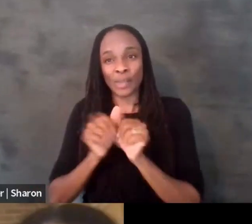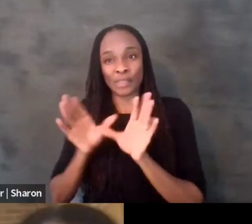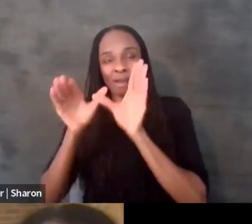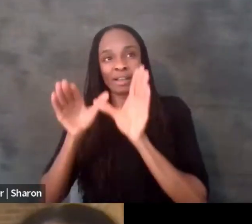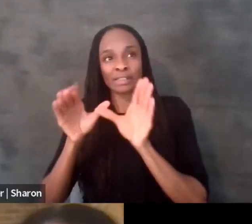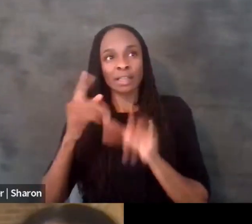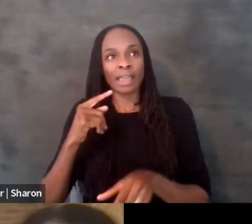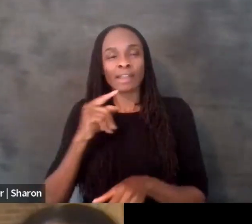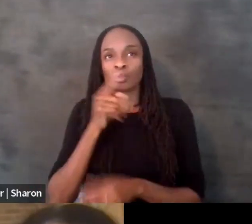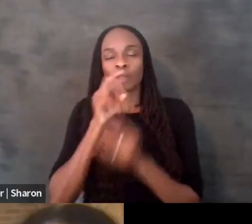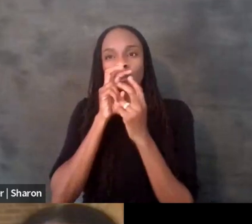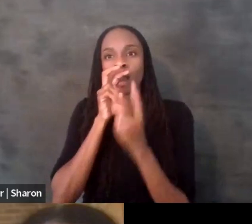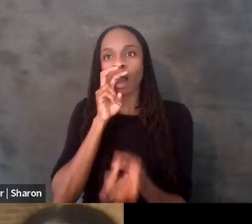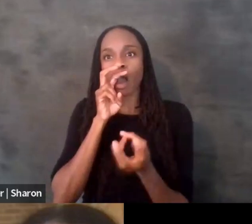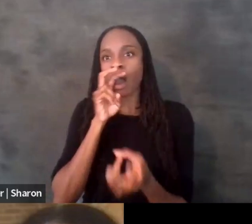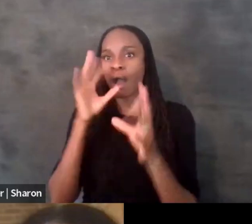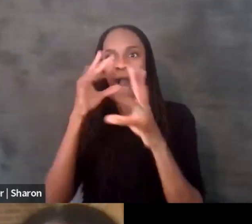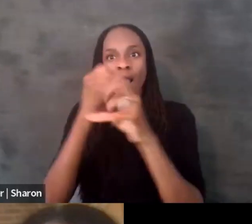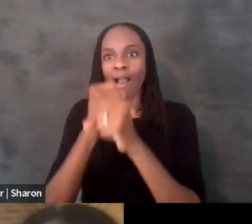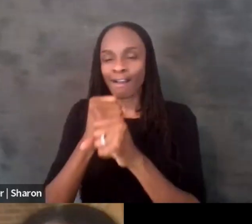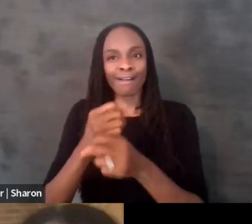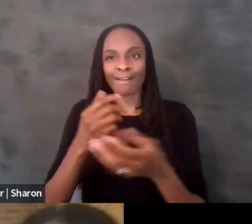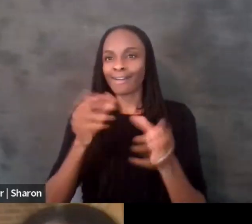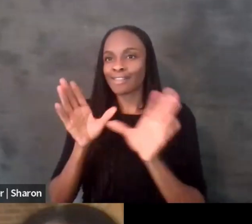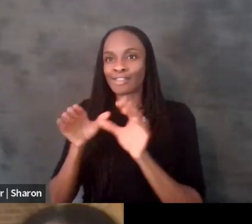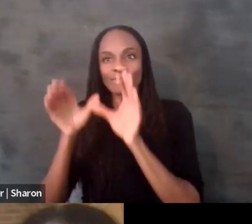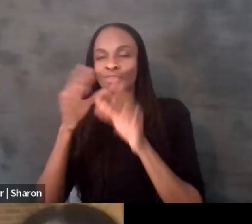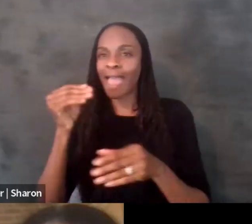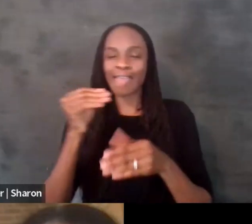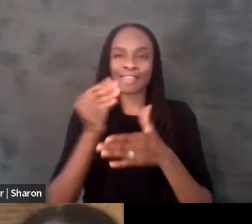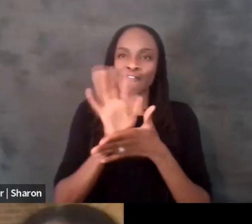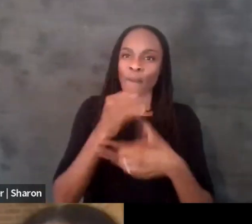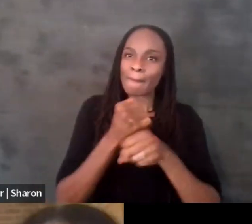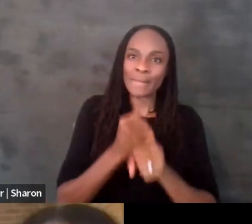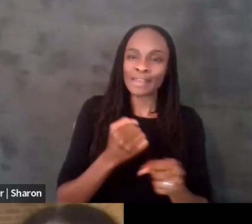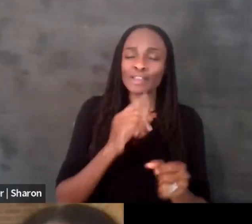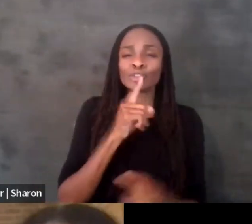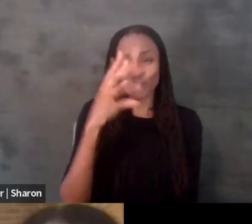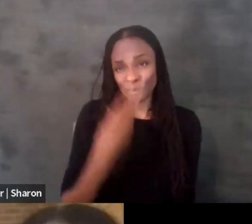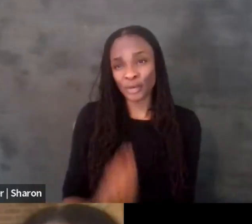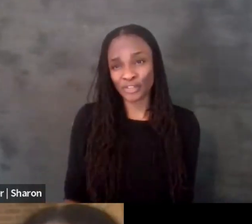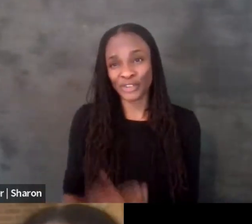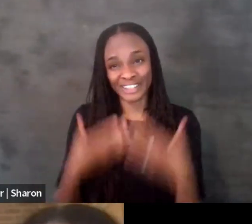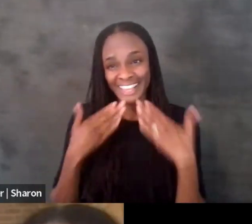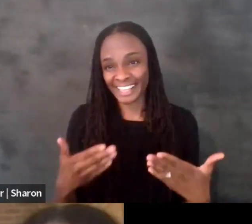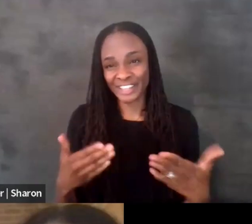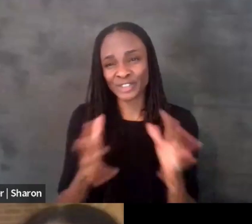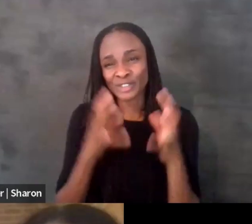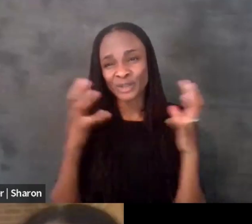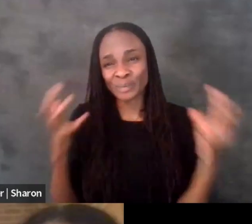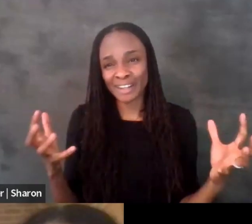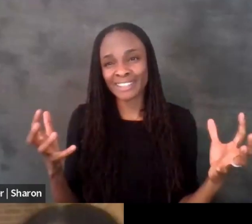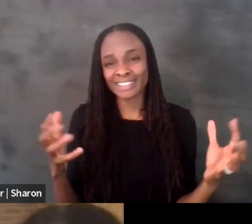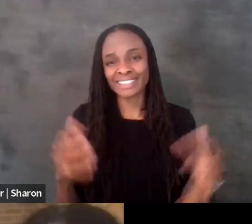of them and the filmmaking and the craft of the film. And it's beautiful. So thank you so